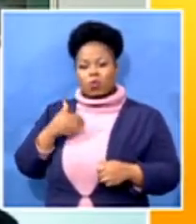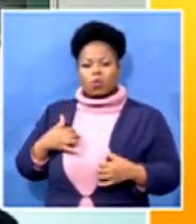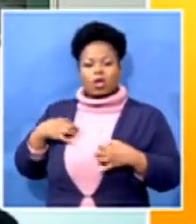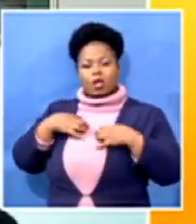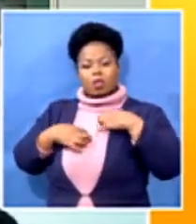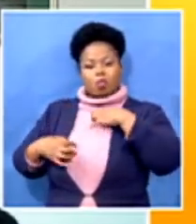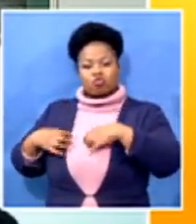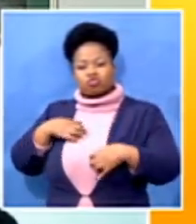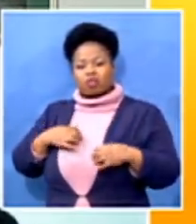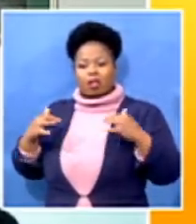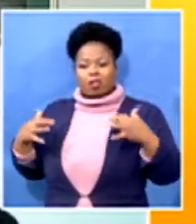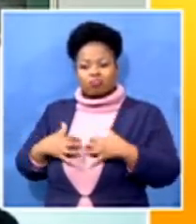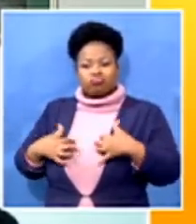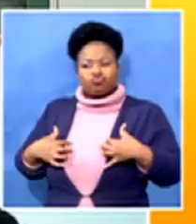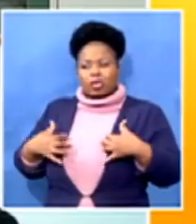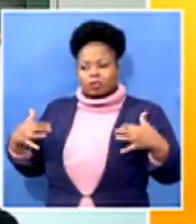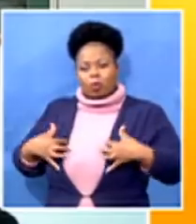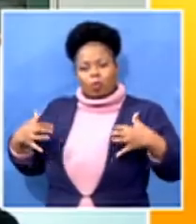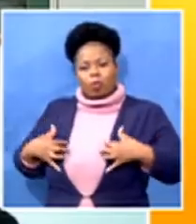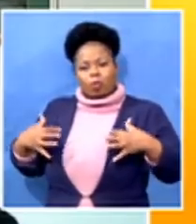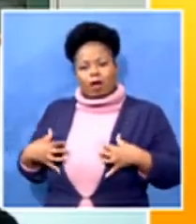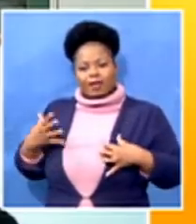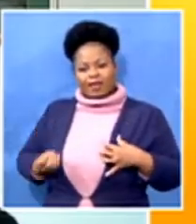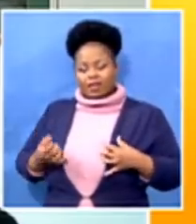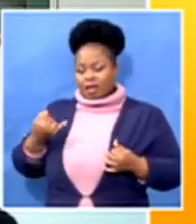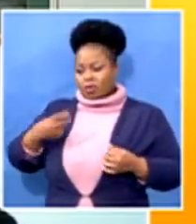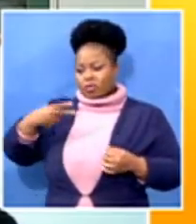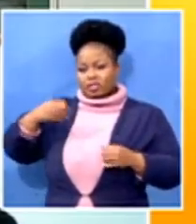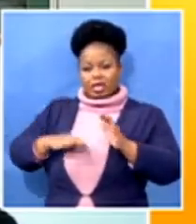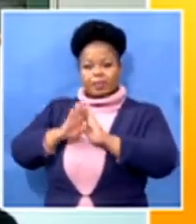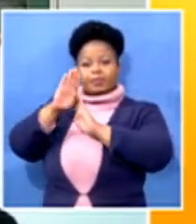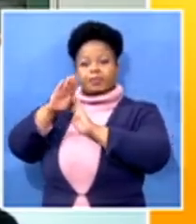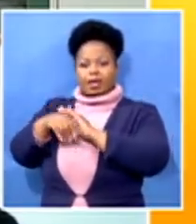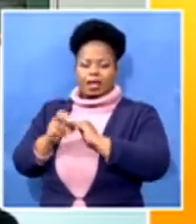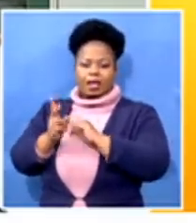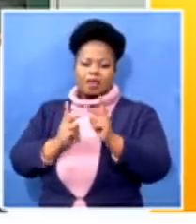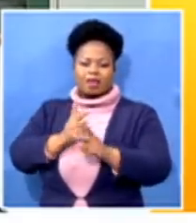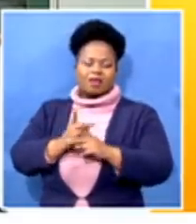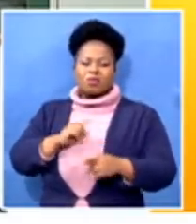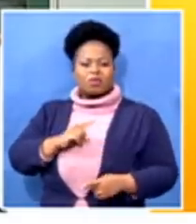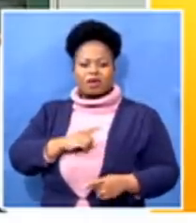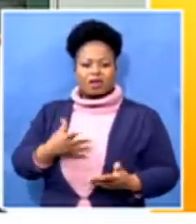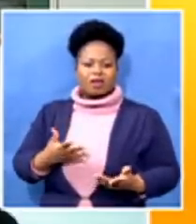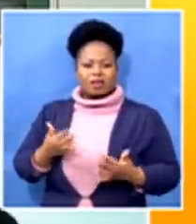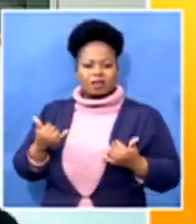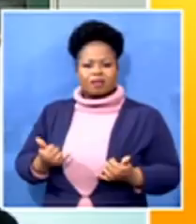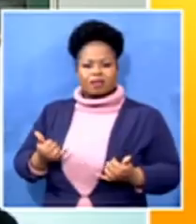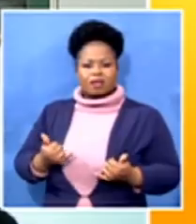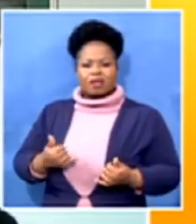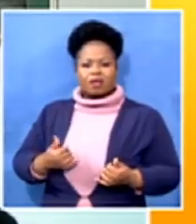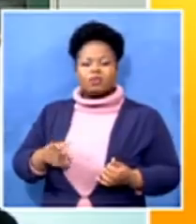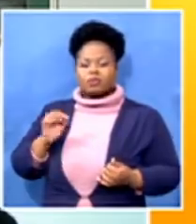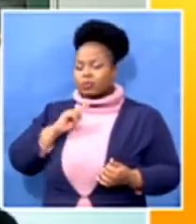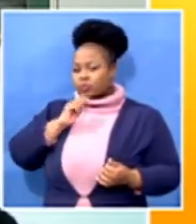the epidemic. So the so-called second wave, if you may. So there's no doubt in our minds that we are